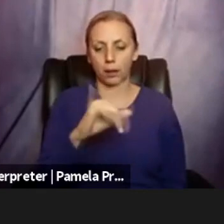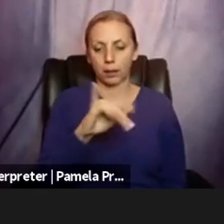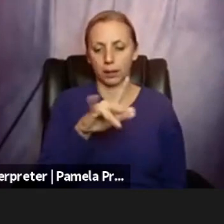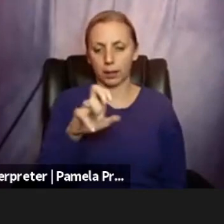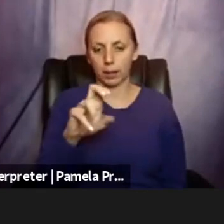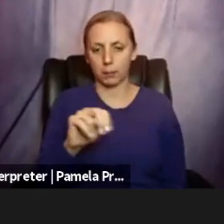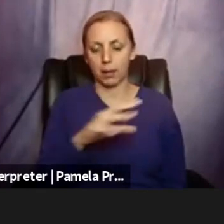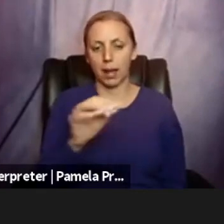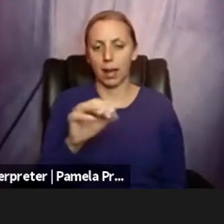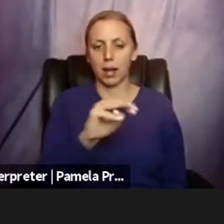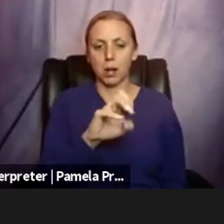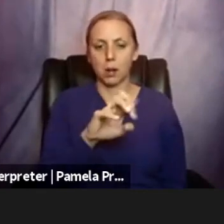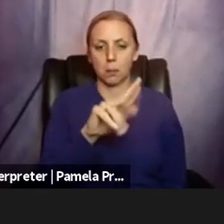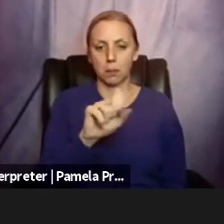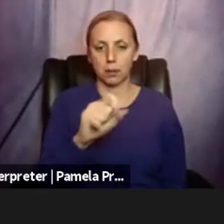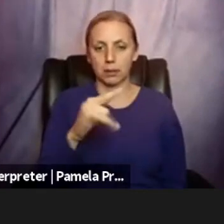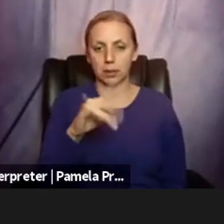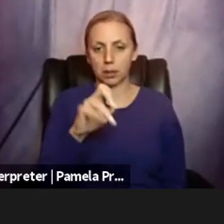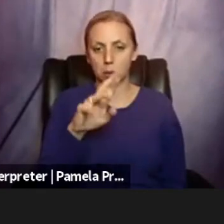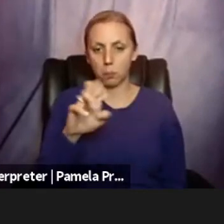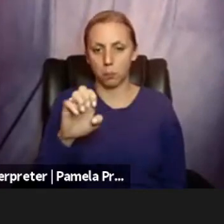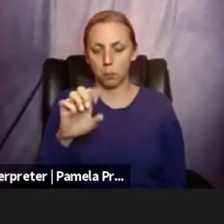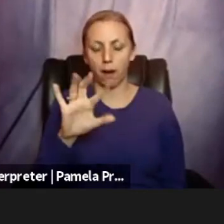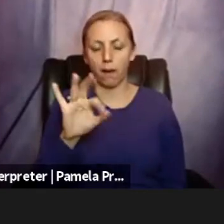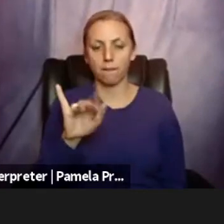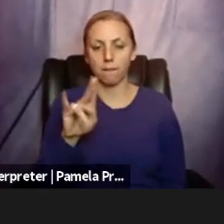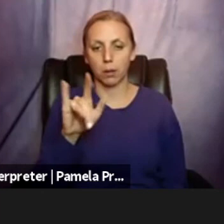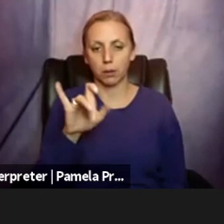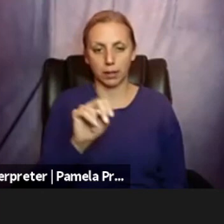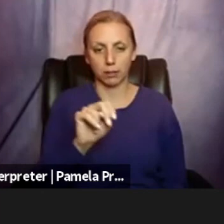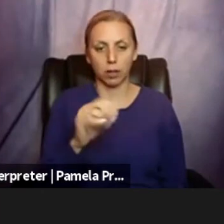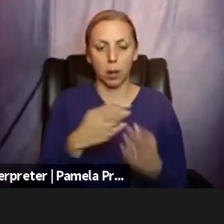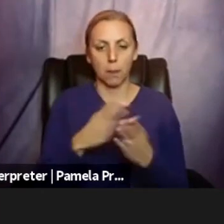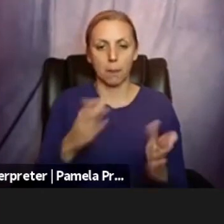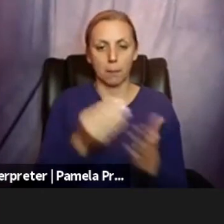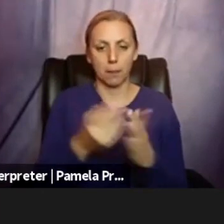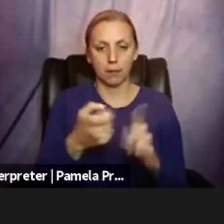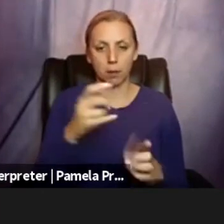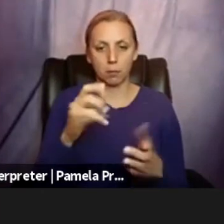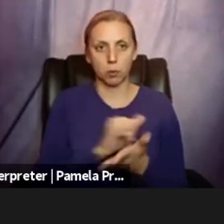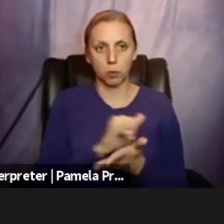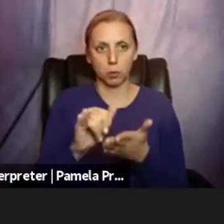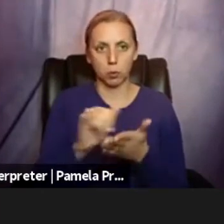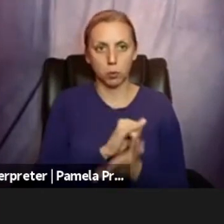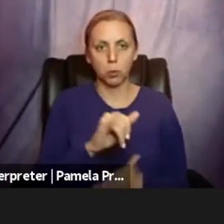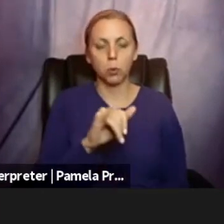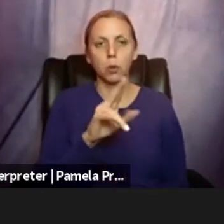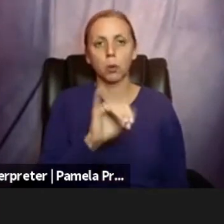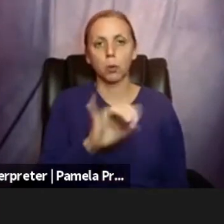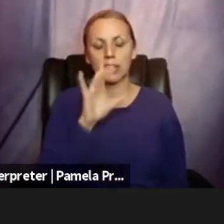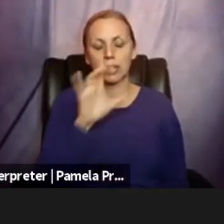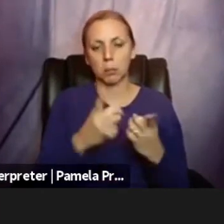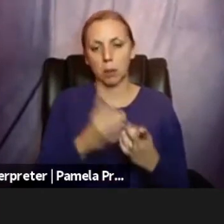Gilmore Foundation, and by public funds from the New York City Department of Cultural Affairs, in partnership with the